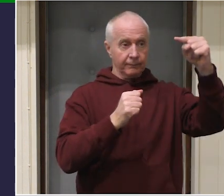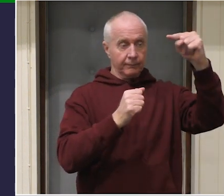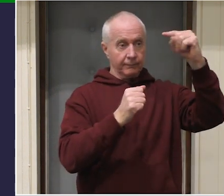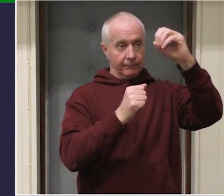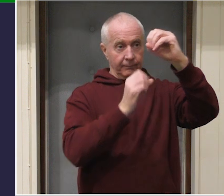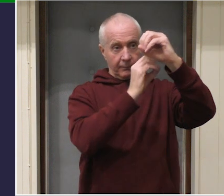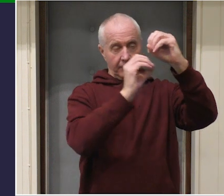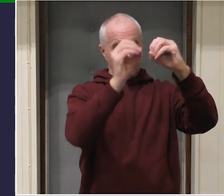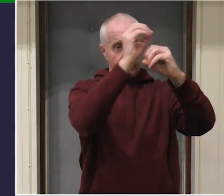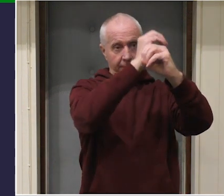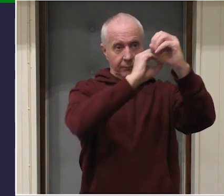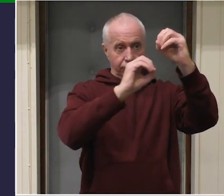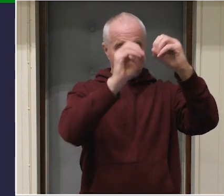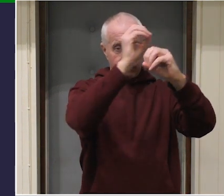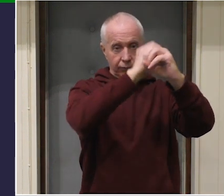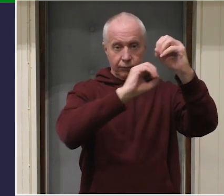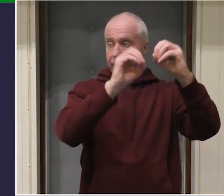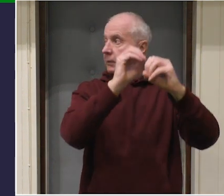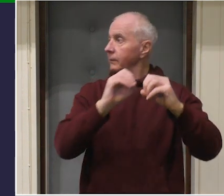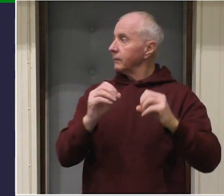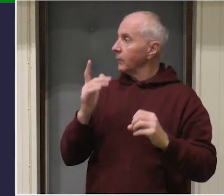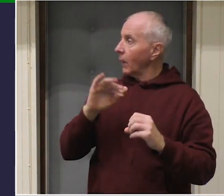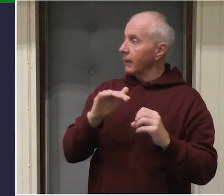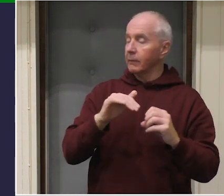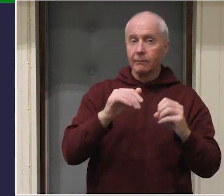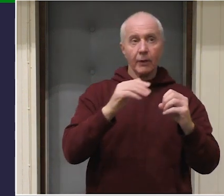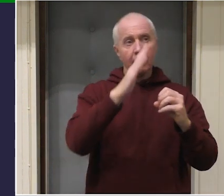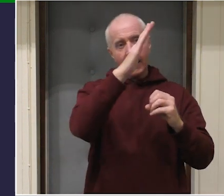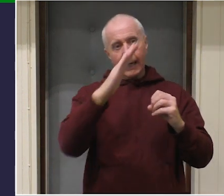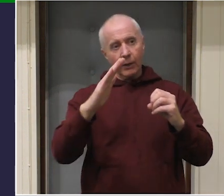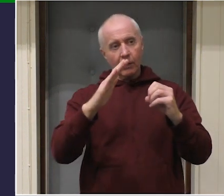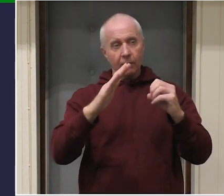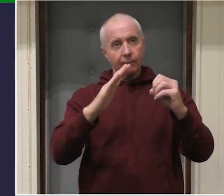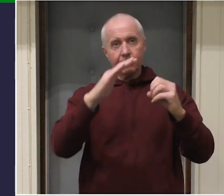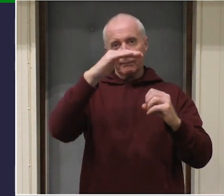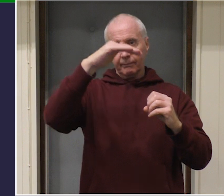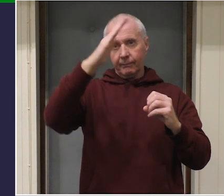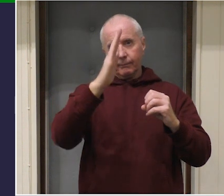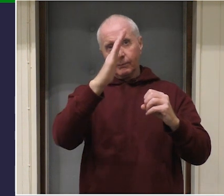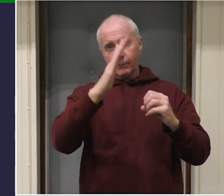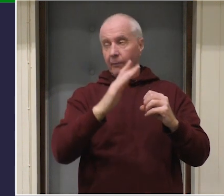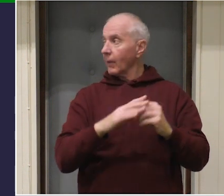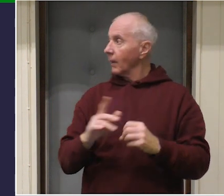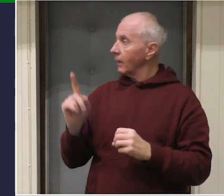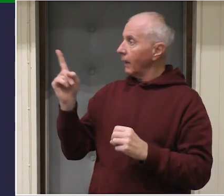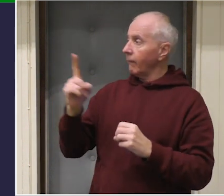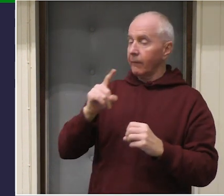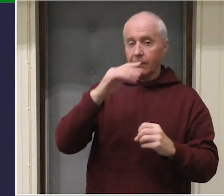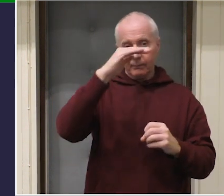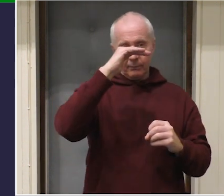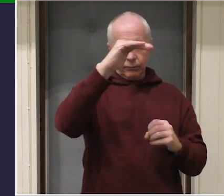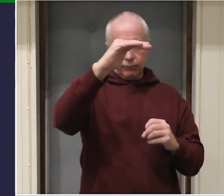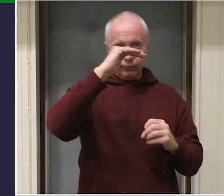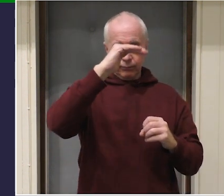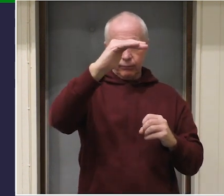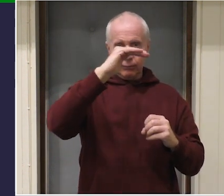like that, it's important whether or not it's like that or like that compared to the observer. If it's like this, it's edge on, and it's got an